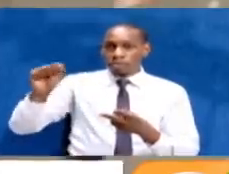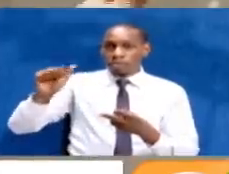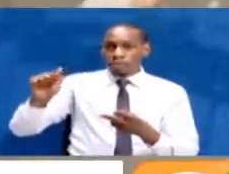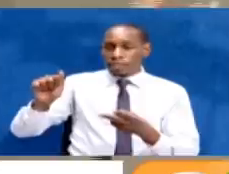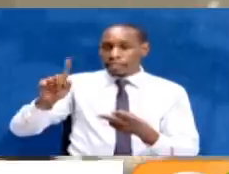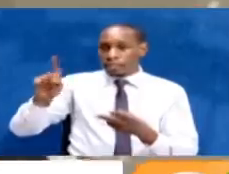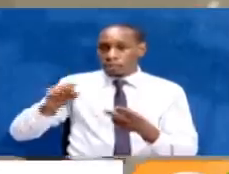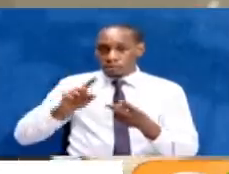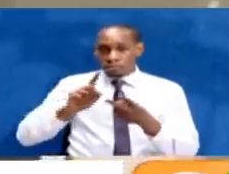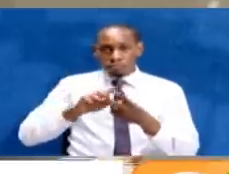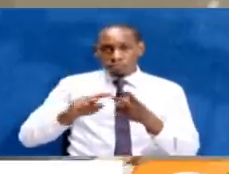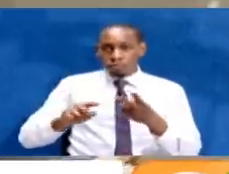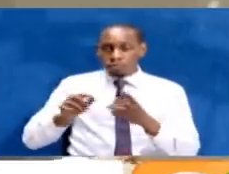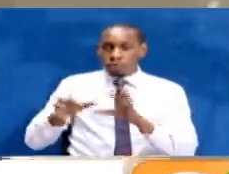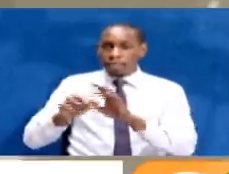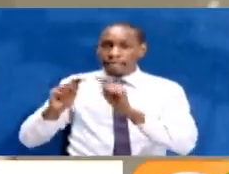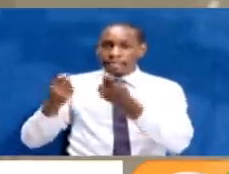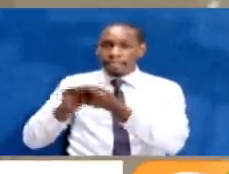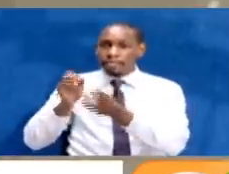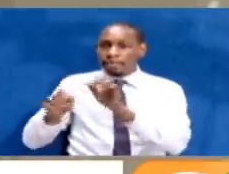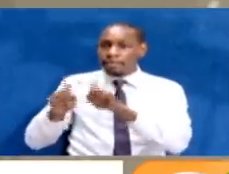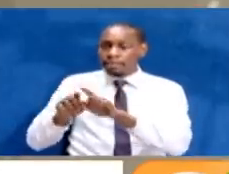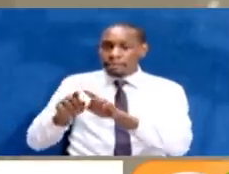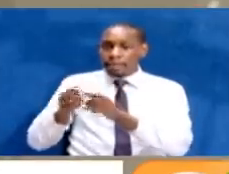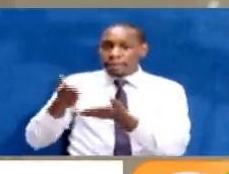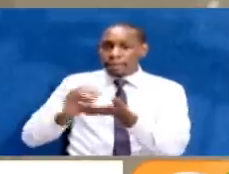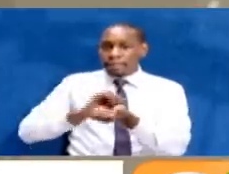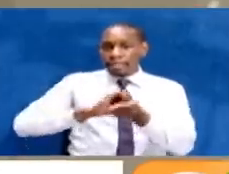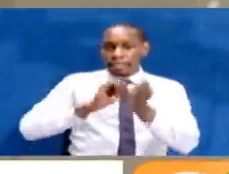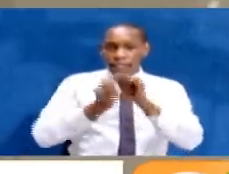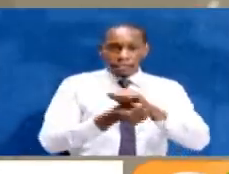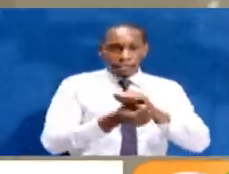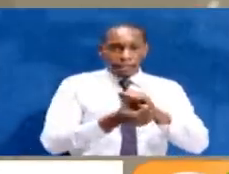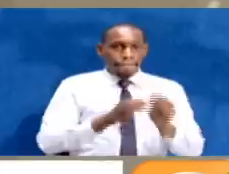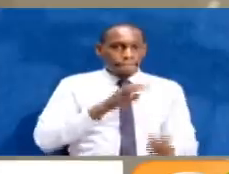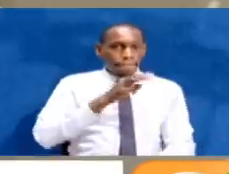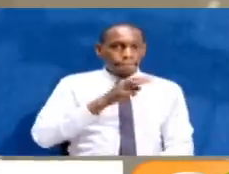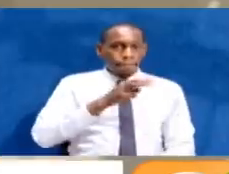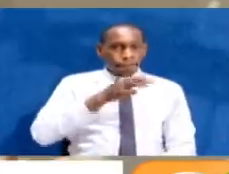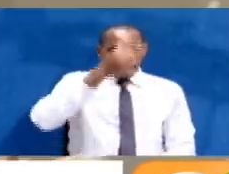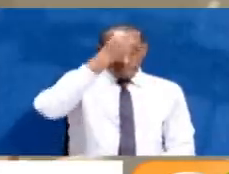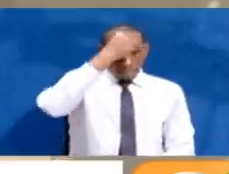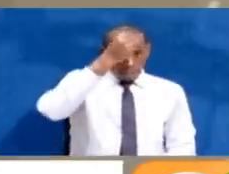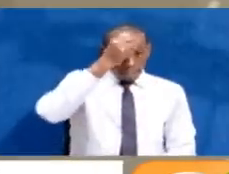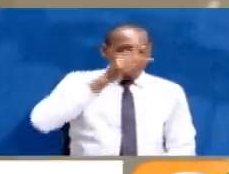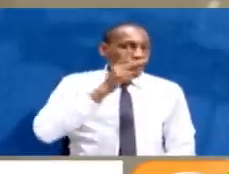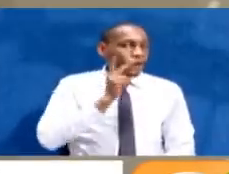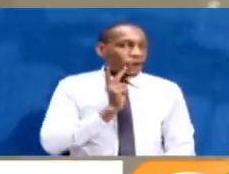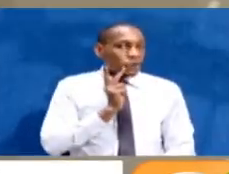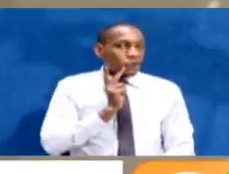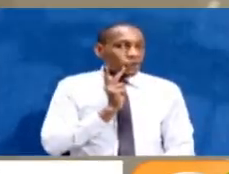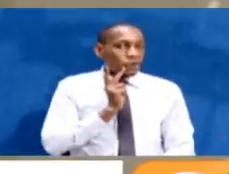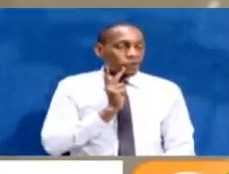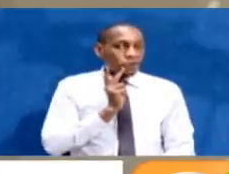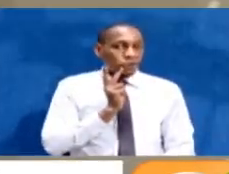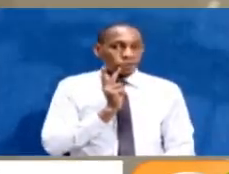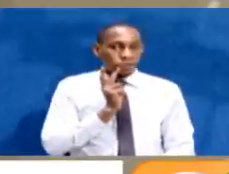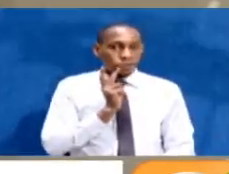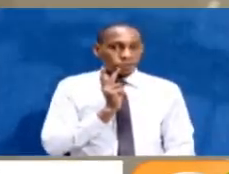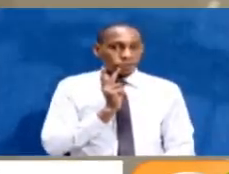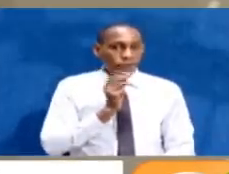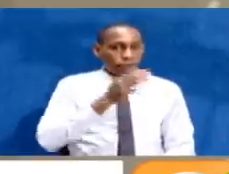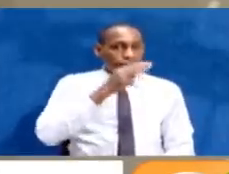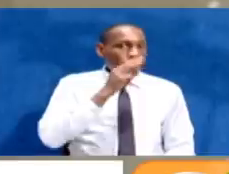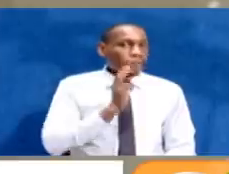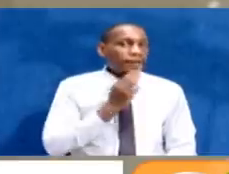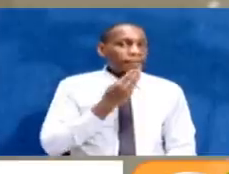are they part of the team? If they are, is it a replacement for Moses Wetangula, Kalonzo Musyoka,